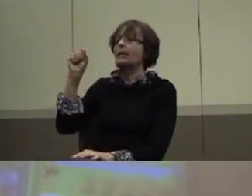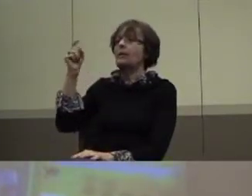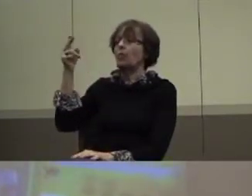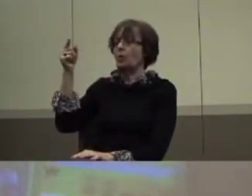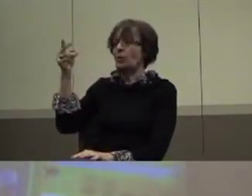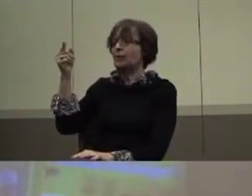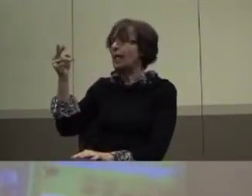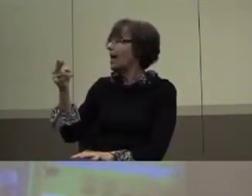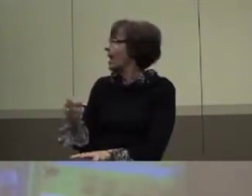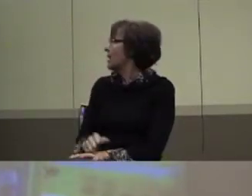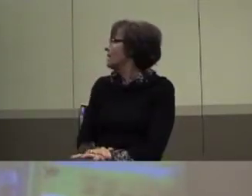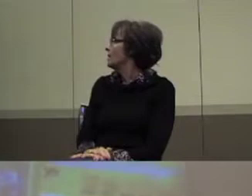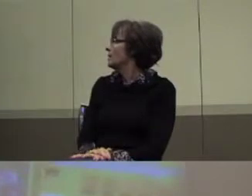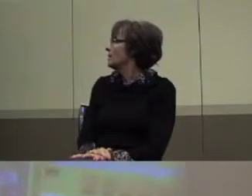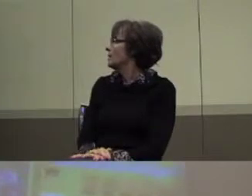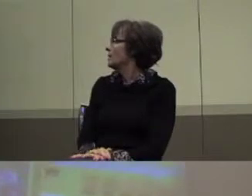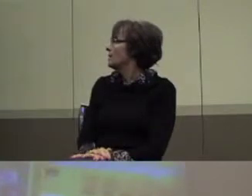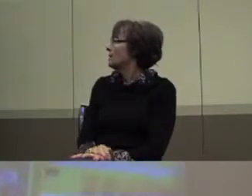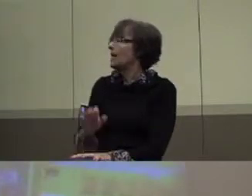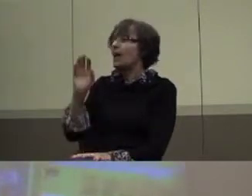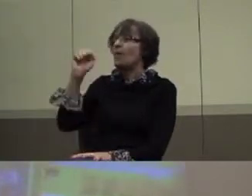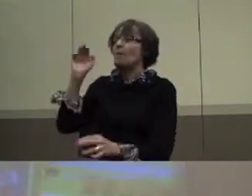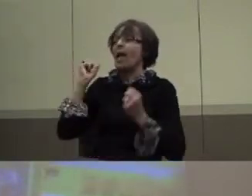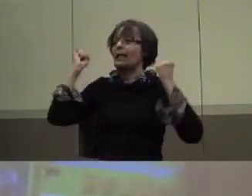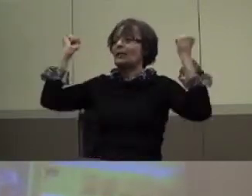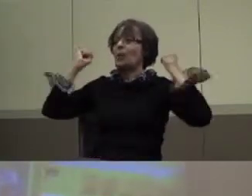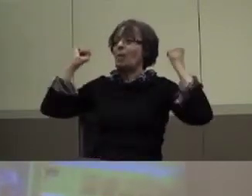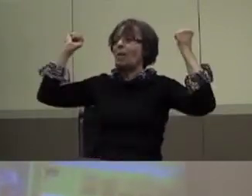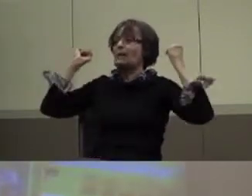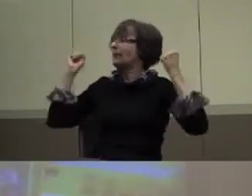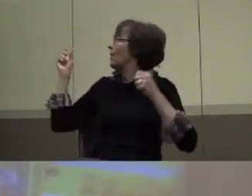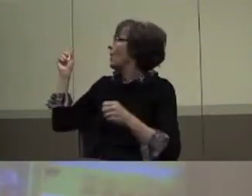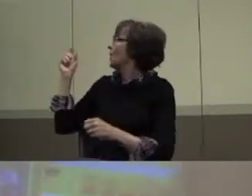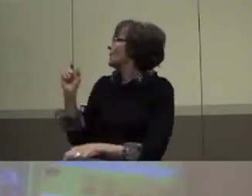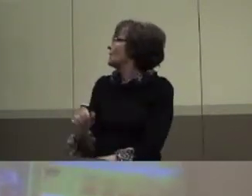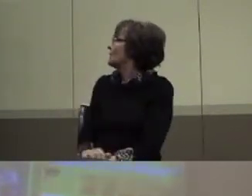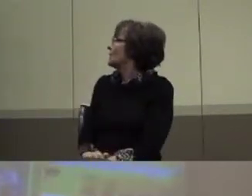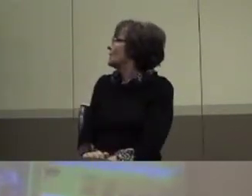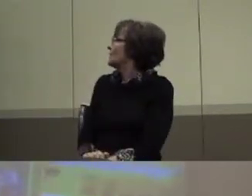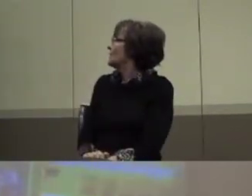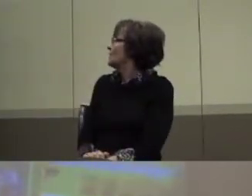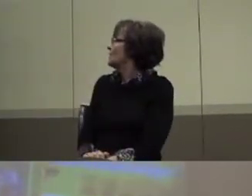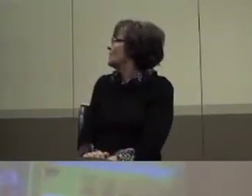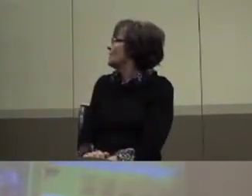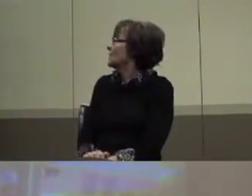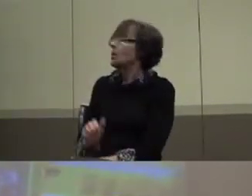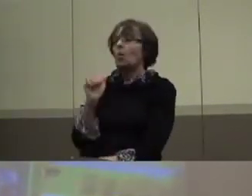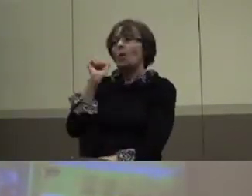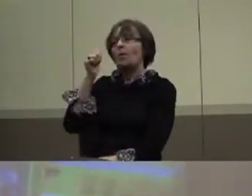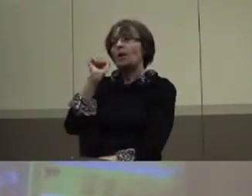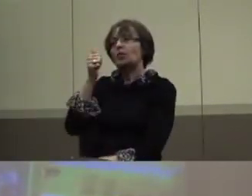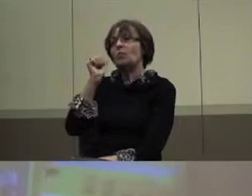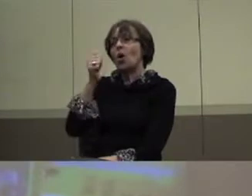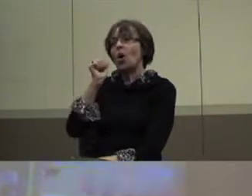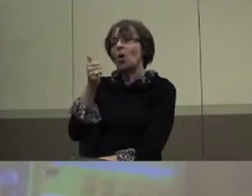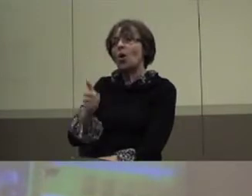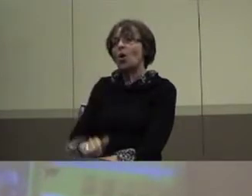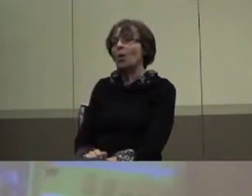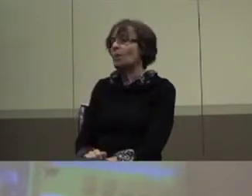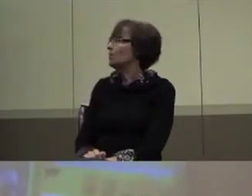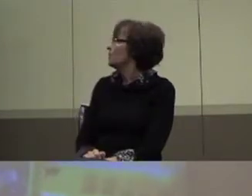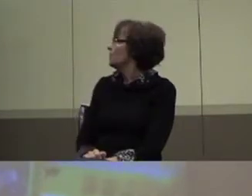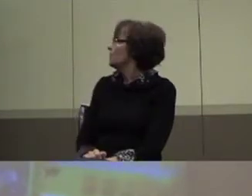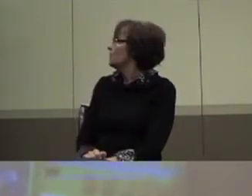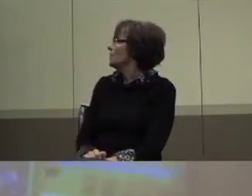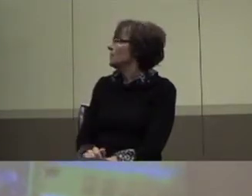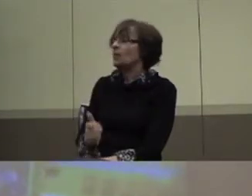Tomorrow. Noel? Good morning. Excuse me for an announcement. Tomorrow will be Saturday. May I remind you of